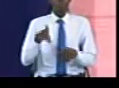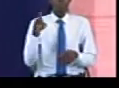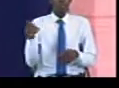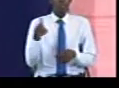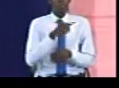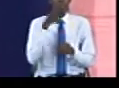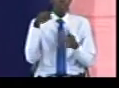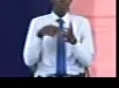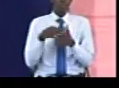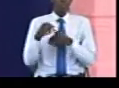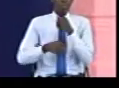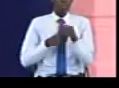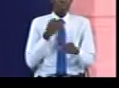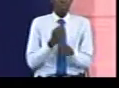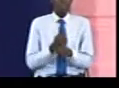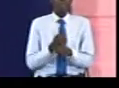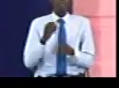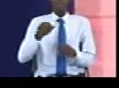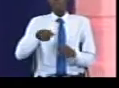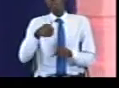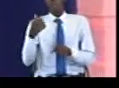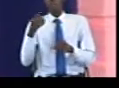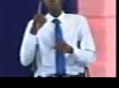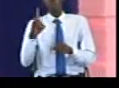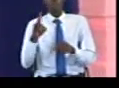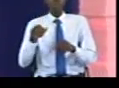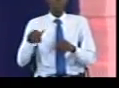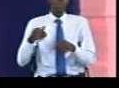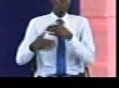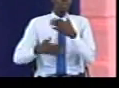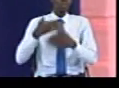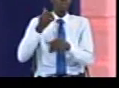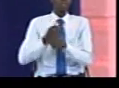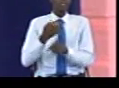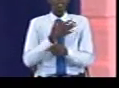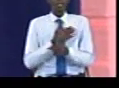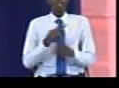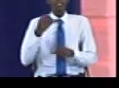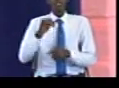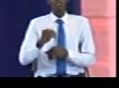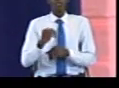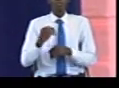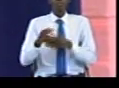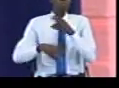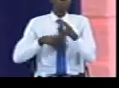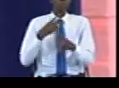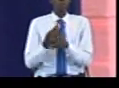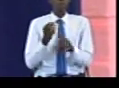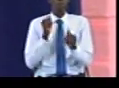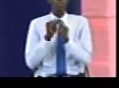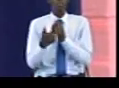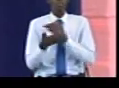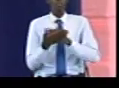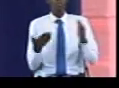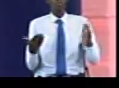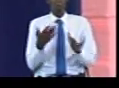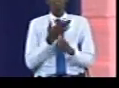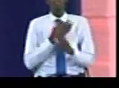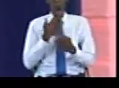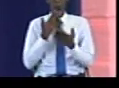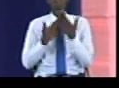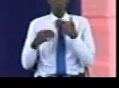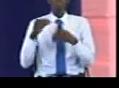another time, that's what they follow. And the world passeth away, and the laws thereof. But he that doeth